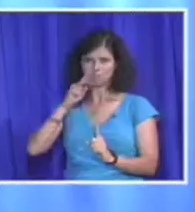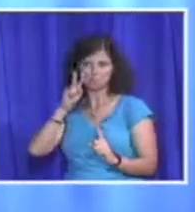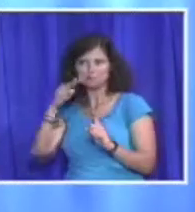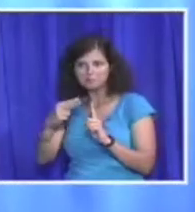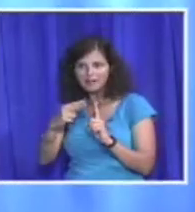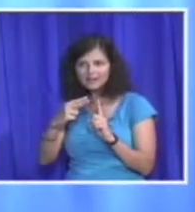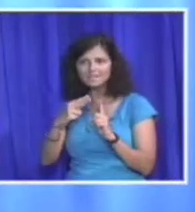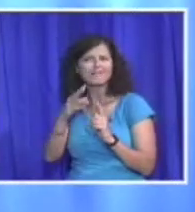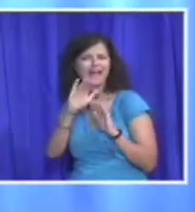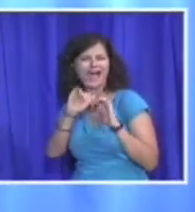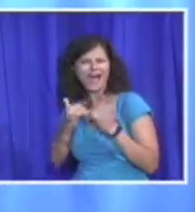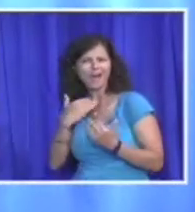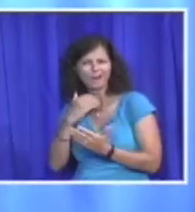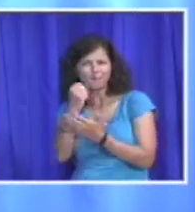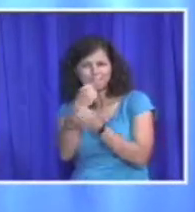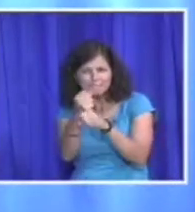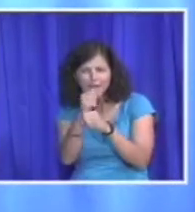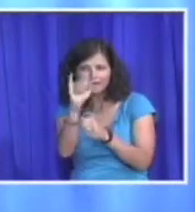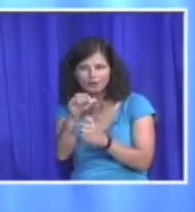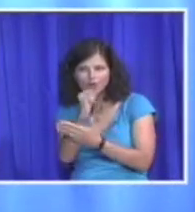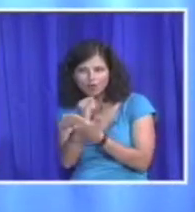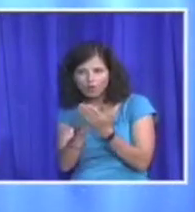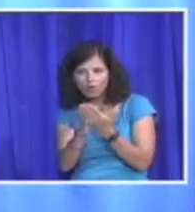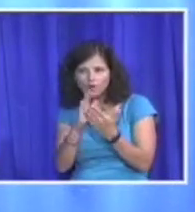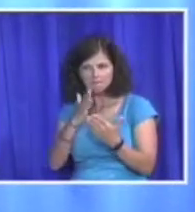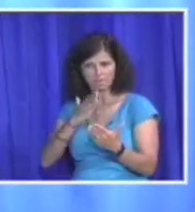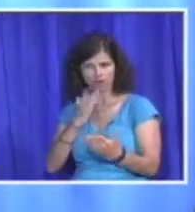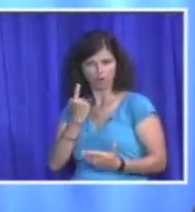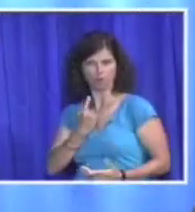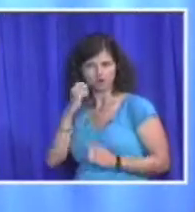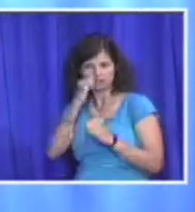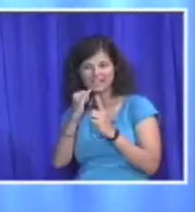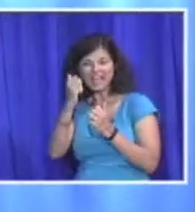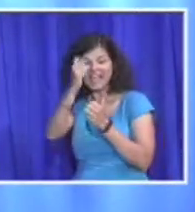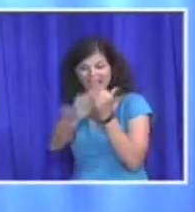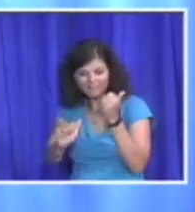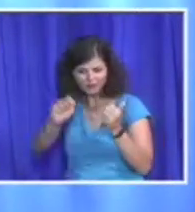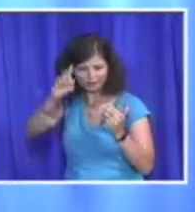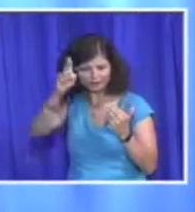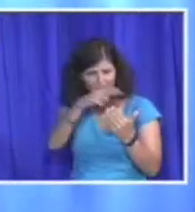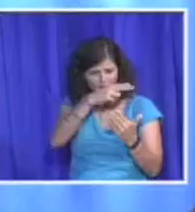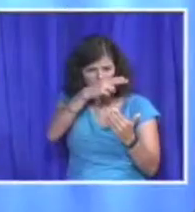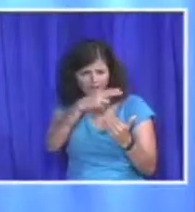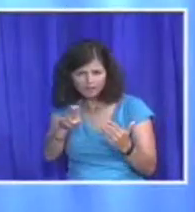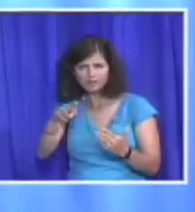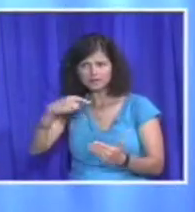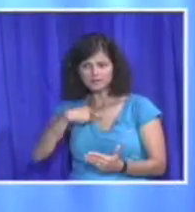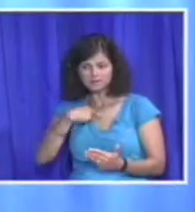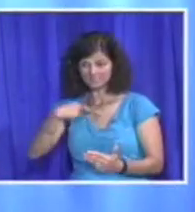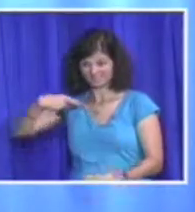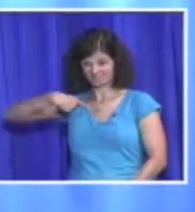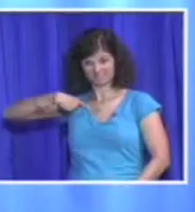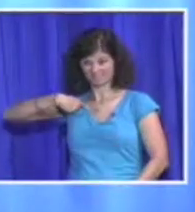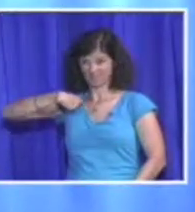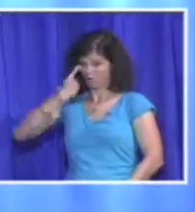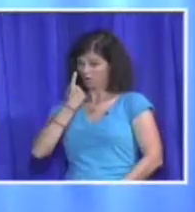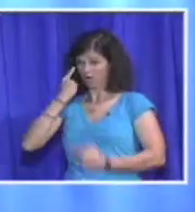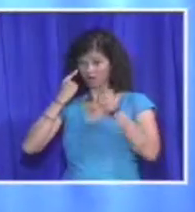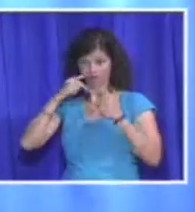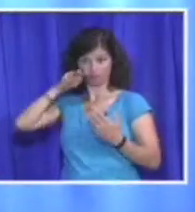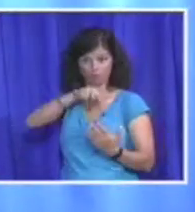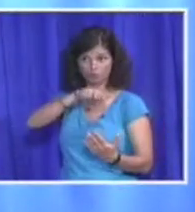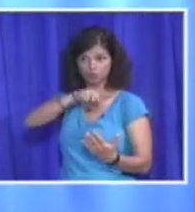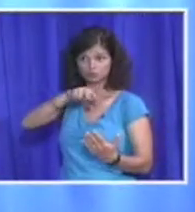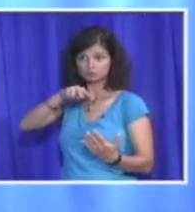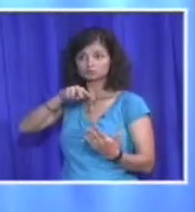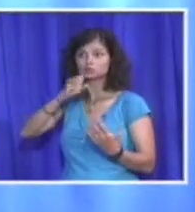how it's made. So, every stroke I put on there, I'm actually watching that go down. So,